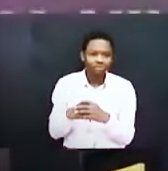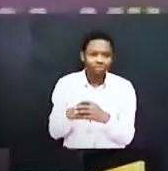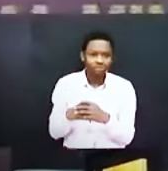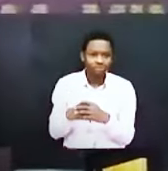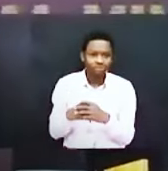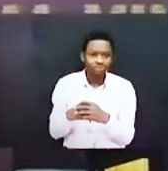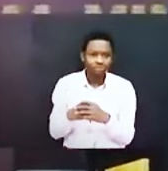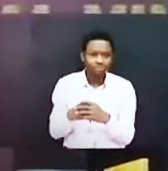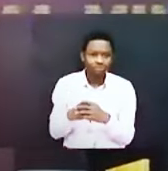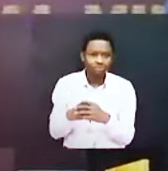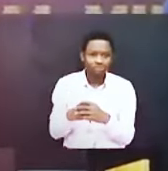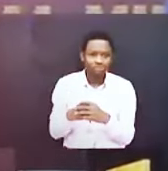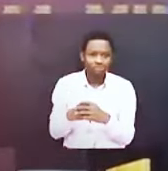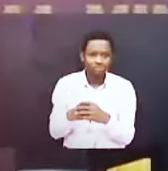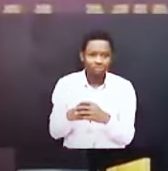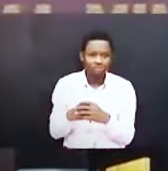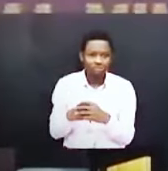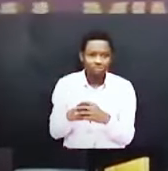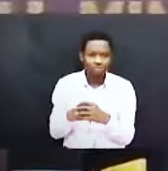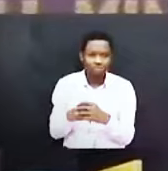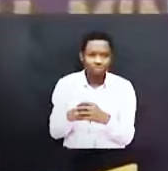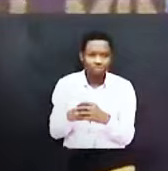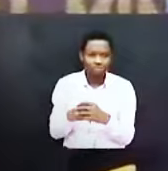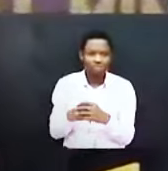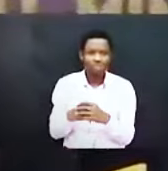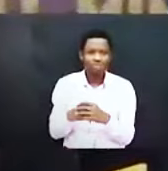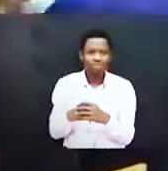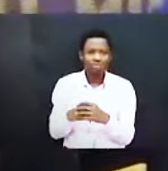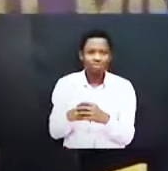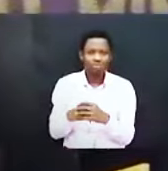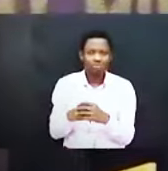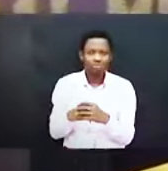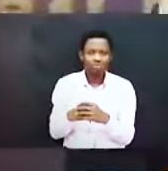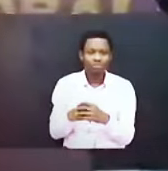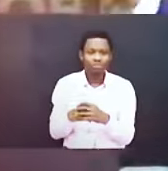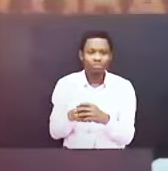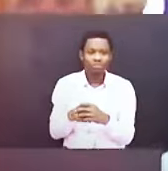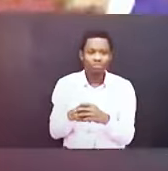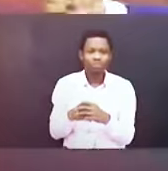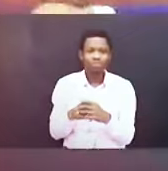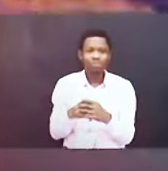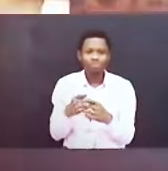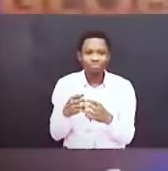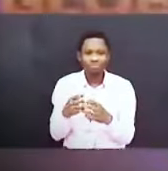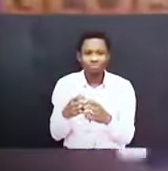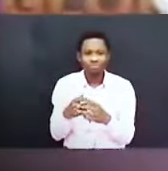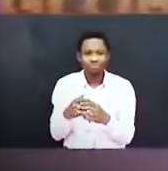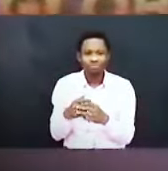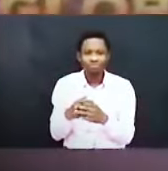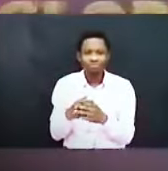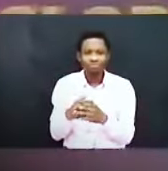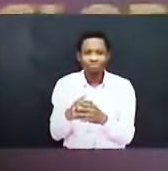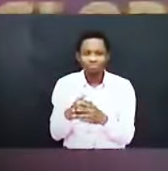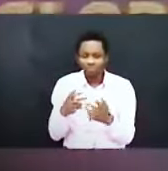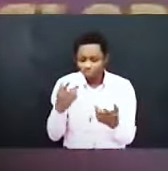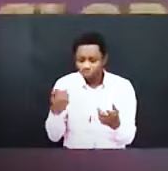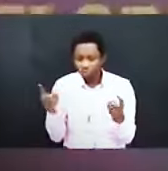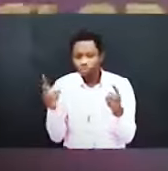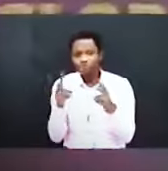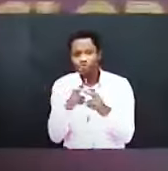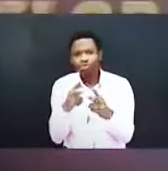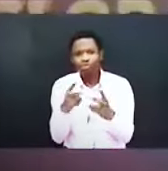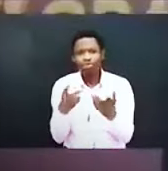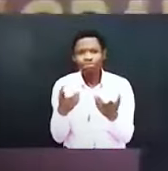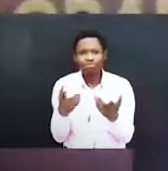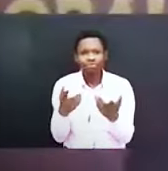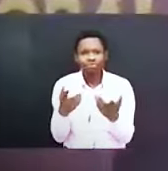giving me some sign. Mami, kaochina wahankasa, ube kwa kwa kase, una oye, sister, nuhue juma anyesa. I